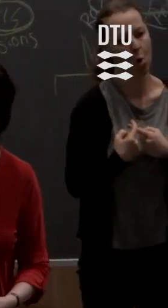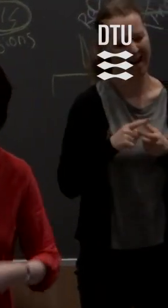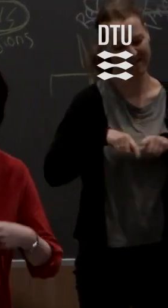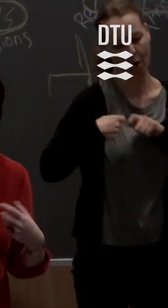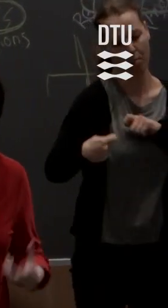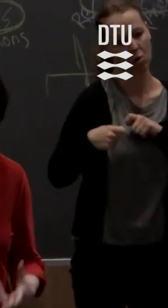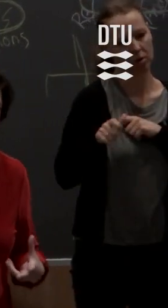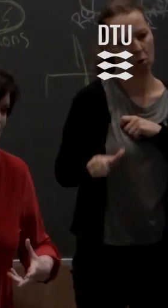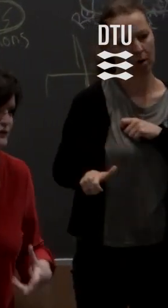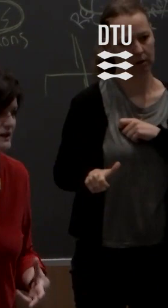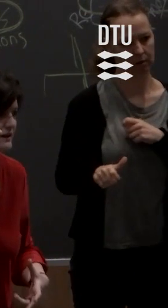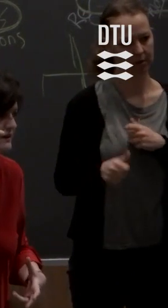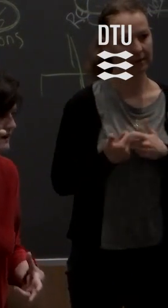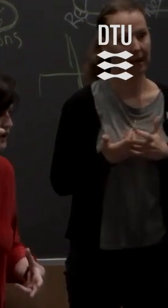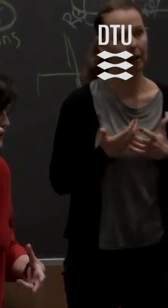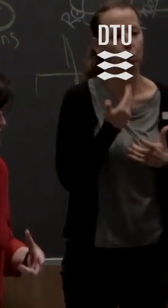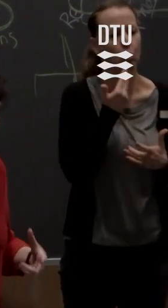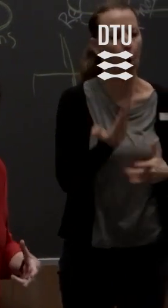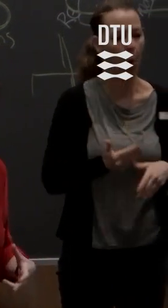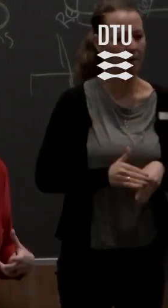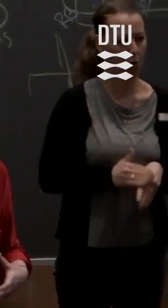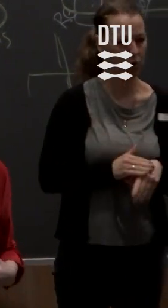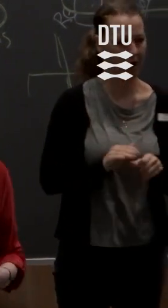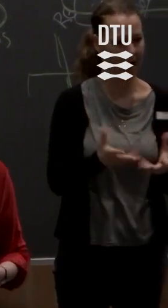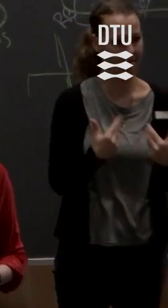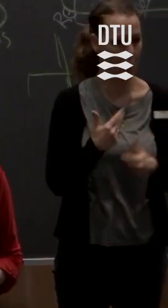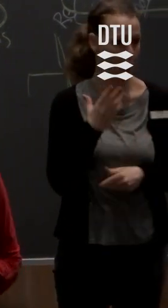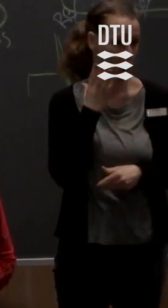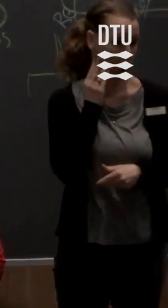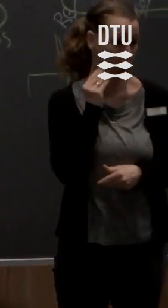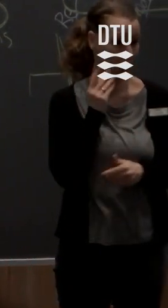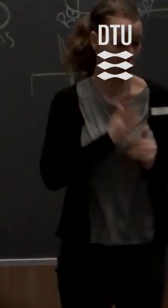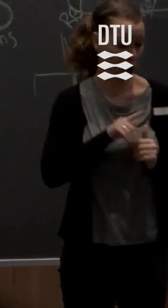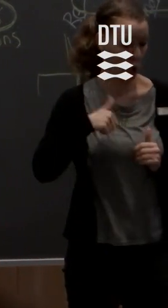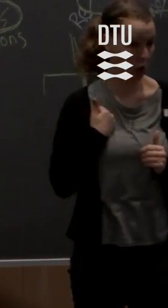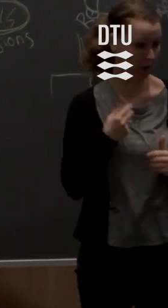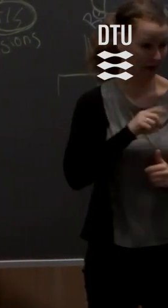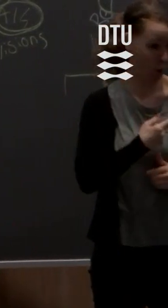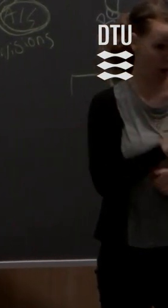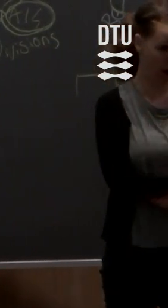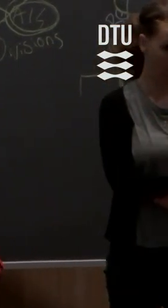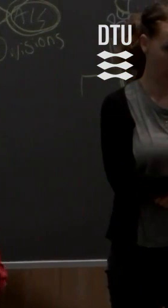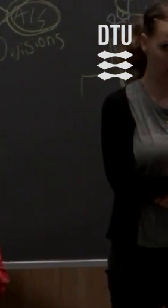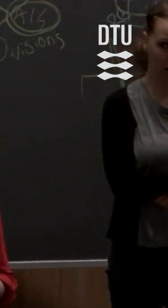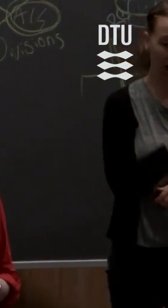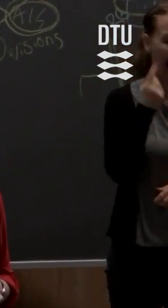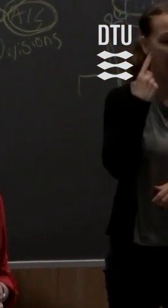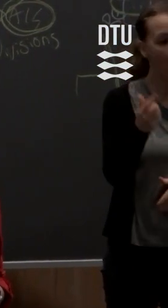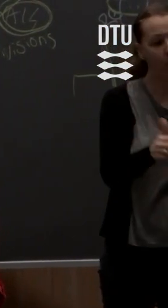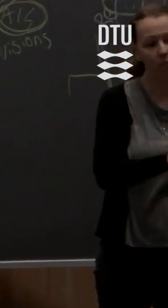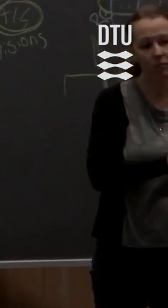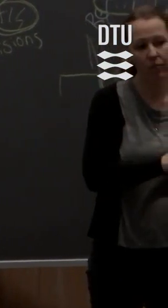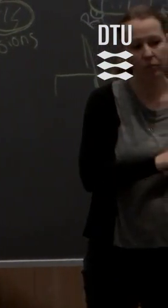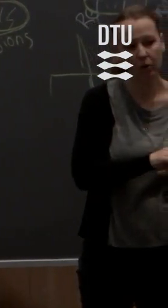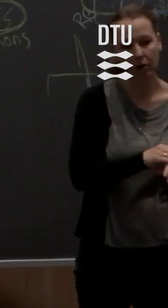need to have a great feeling of being serviced by DHL Express. Now, have you heard about emotionally engaged